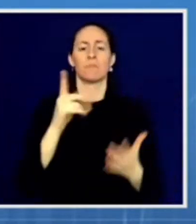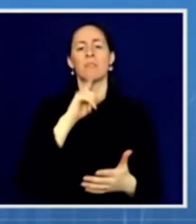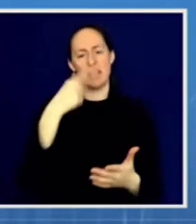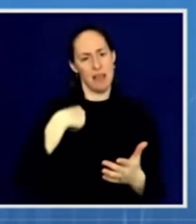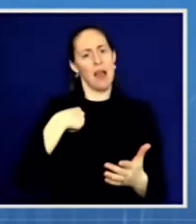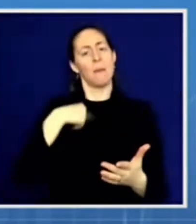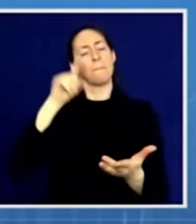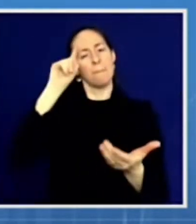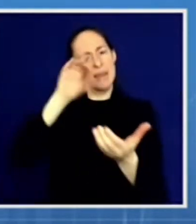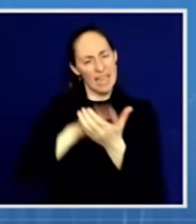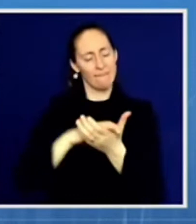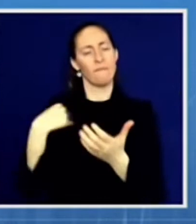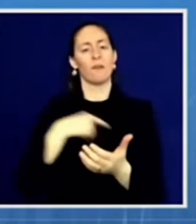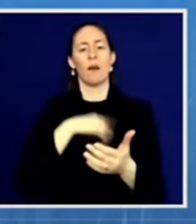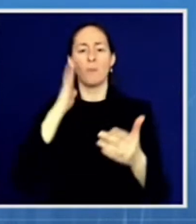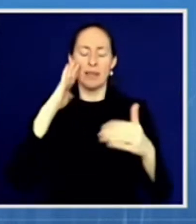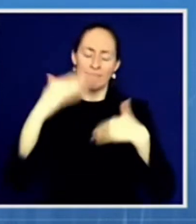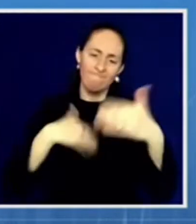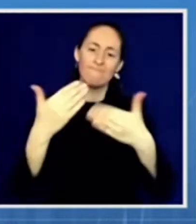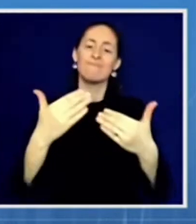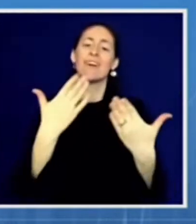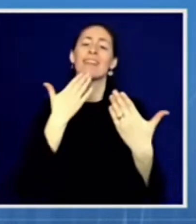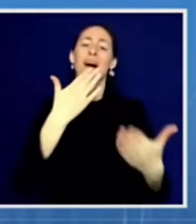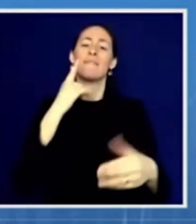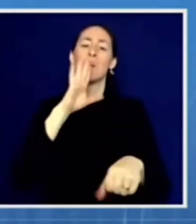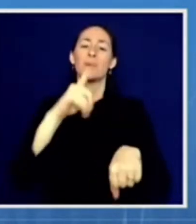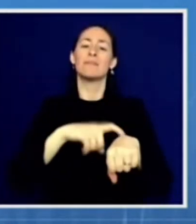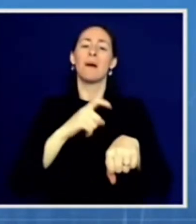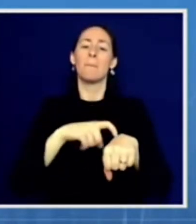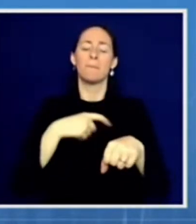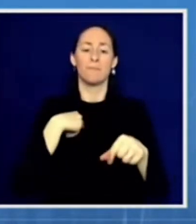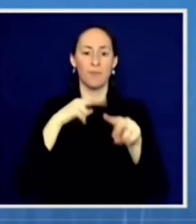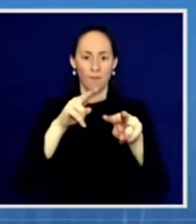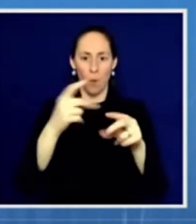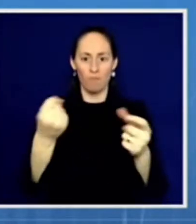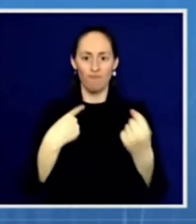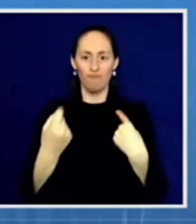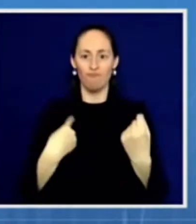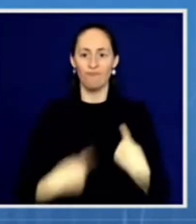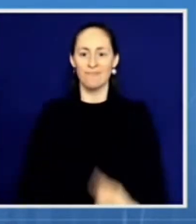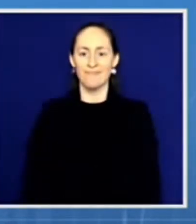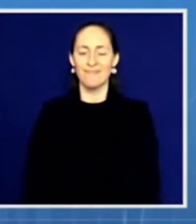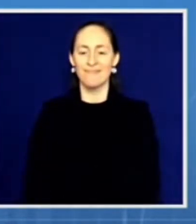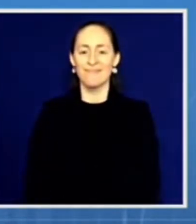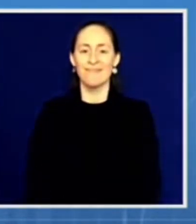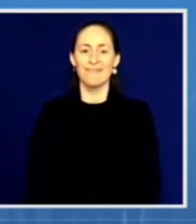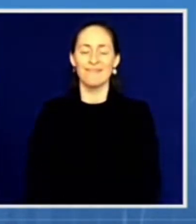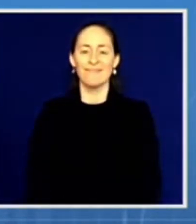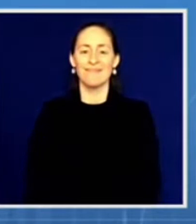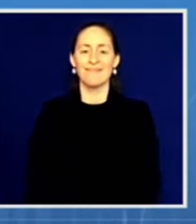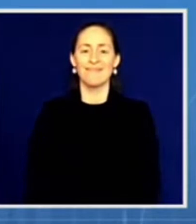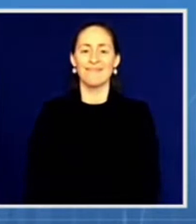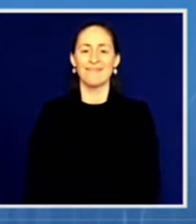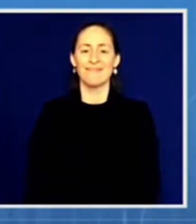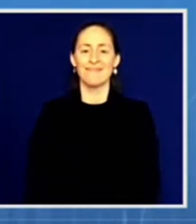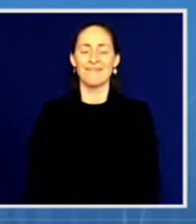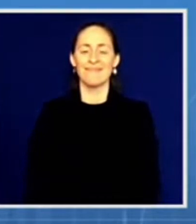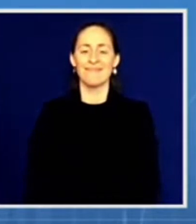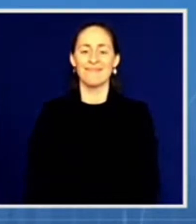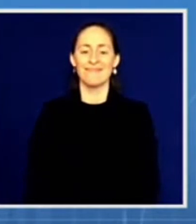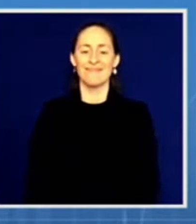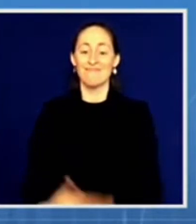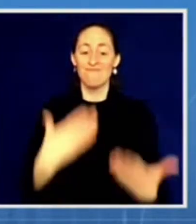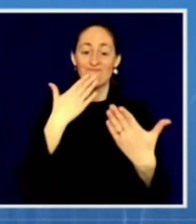you for your time today, and I'll look forward to your questions. Well, thank you, doctors. Let's now open it up for questions. First